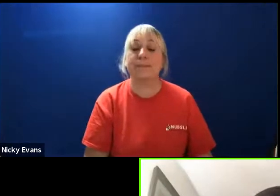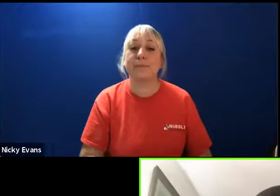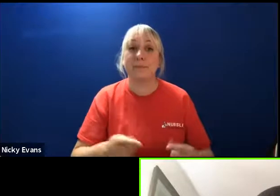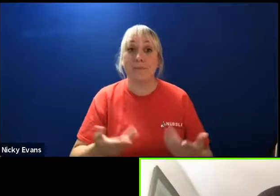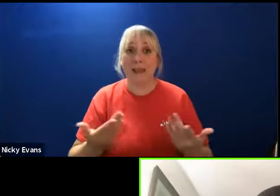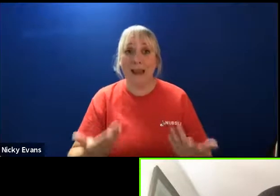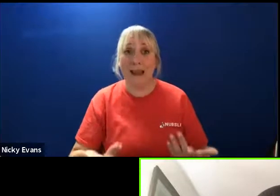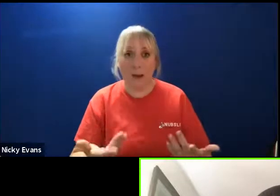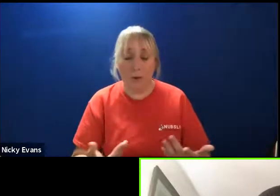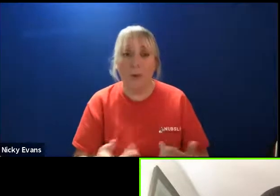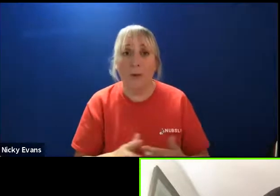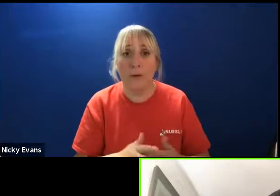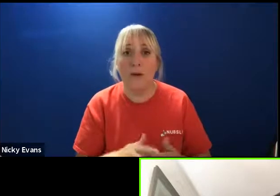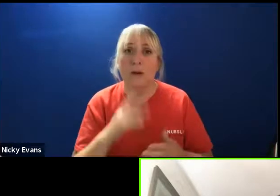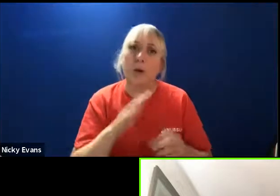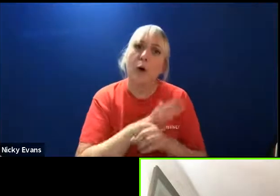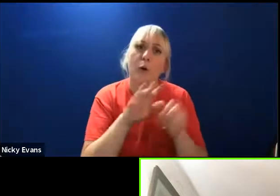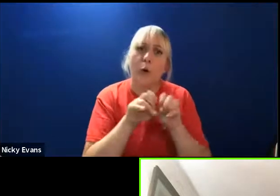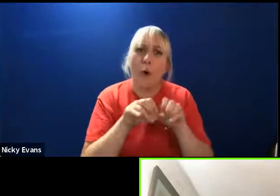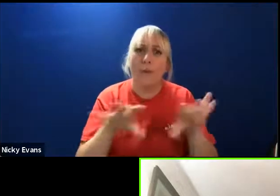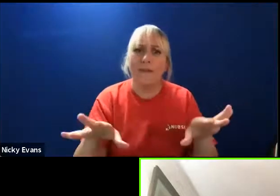of COVID